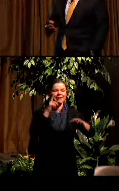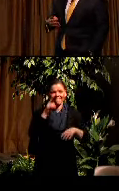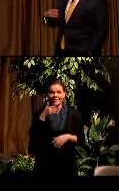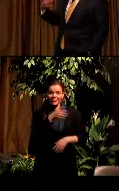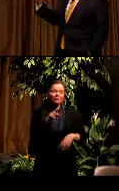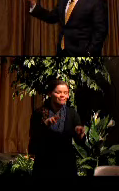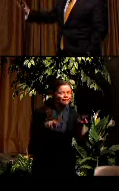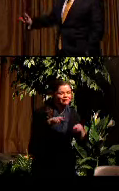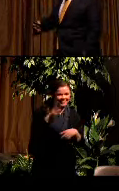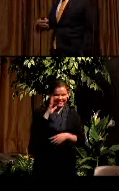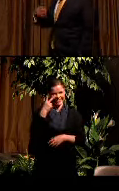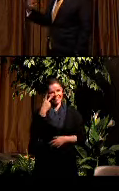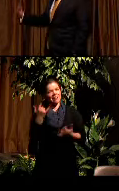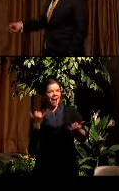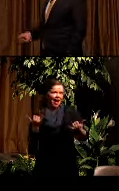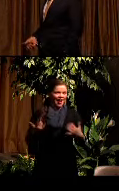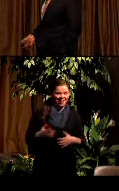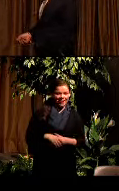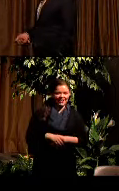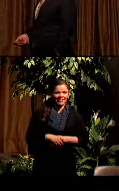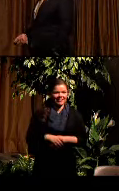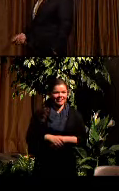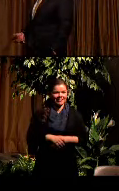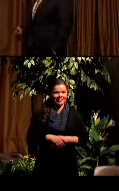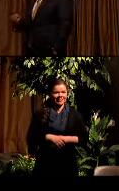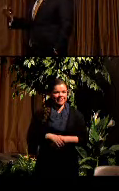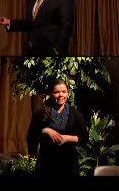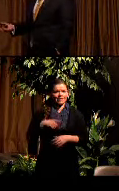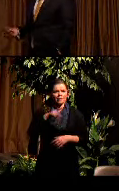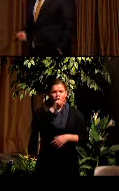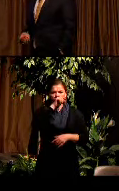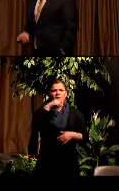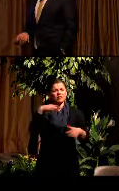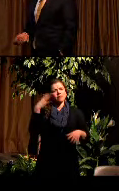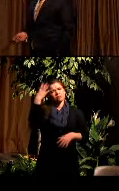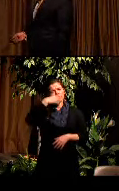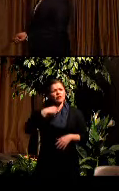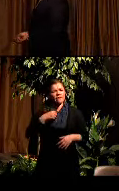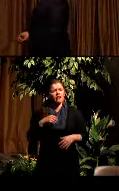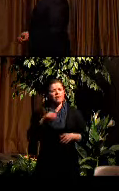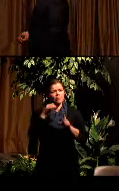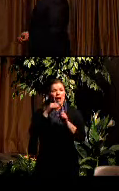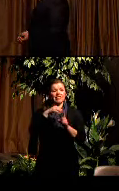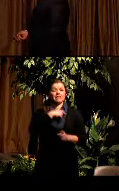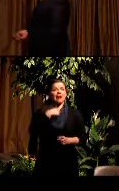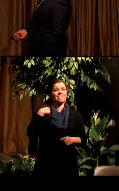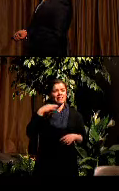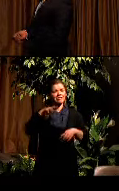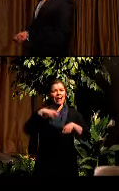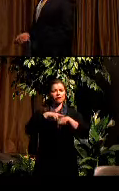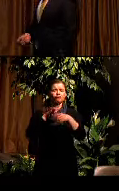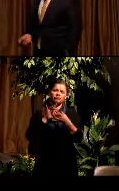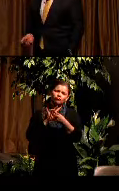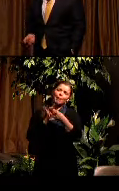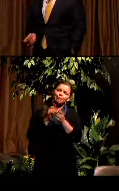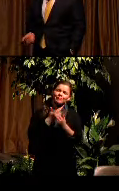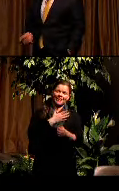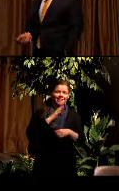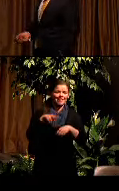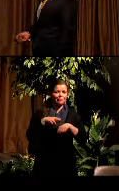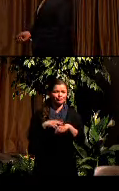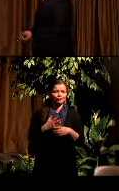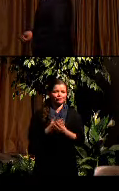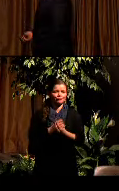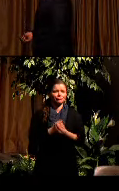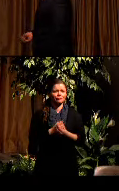aesthetically, they tell us, they remind us about our connection to nature, there are more practical reasons to protect birds. They're sort of the premier canaries in the